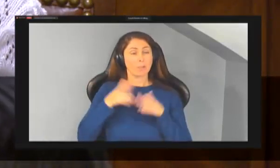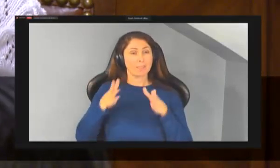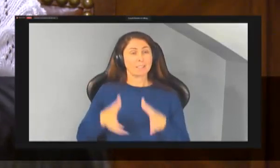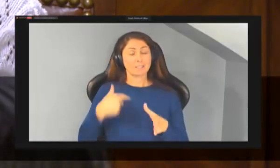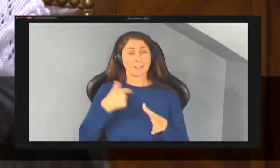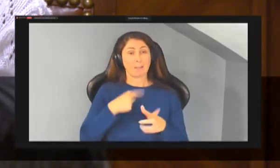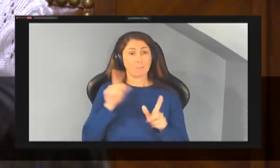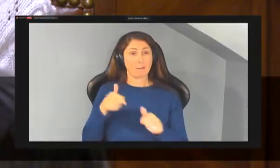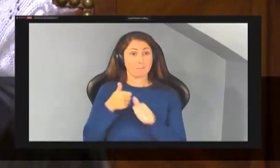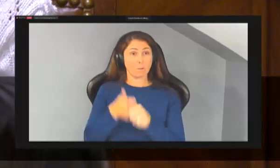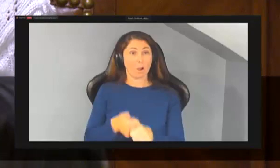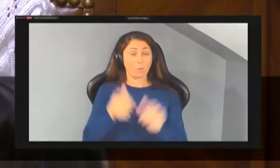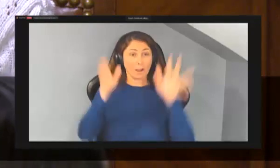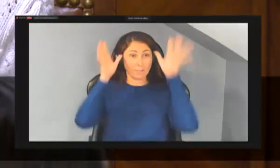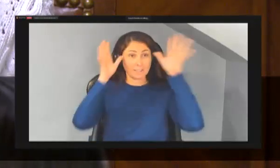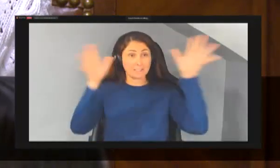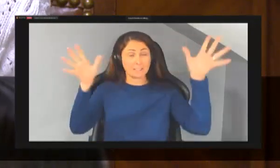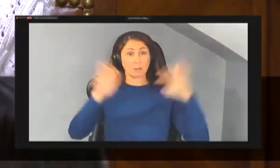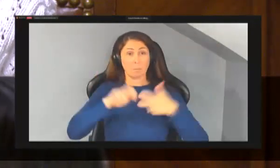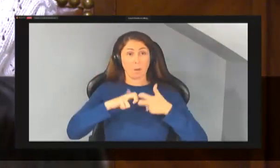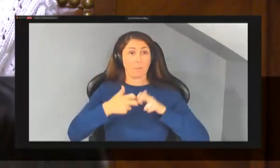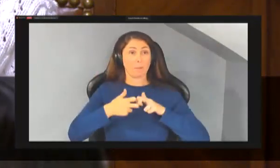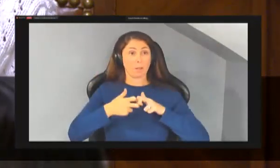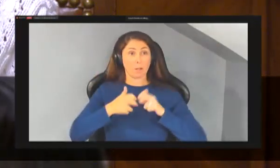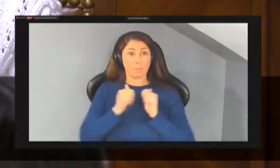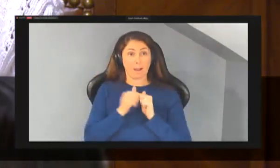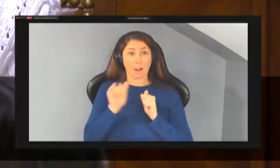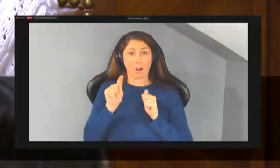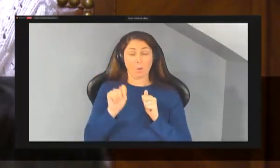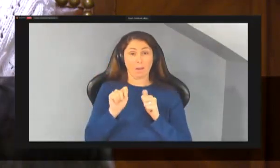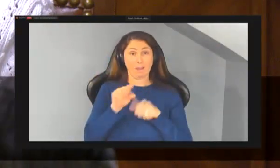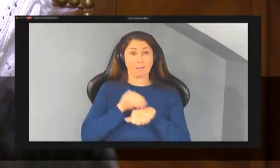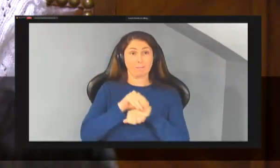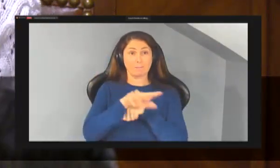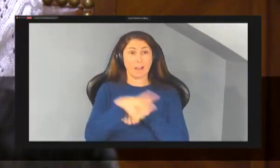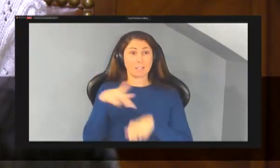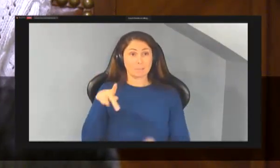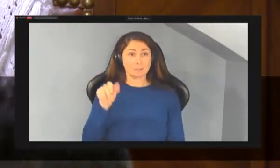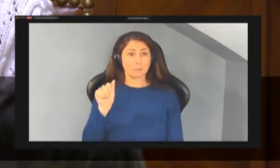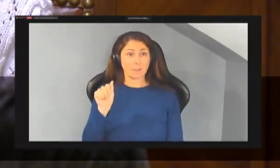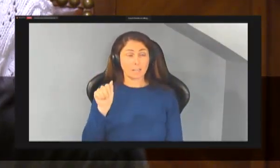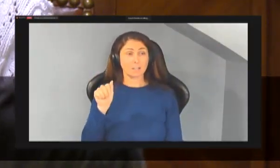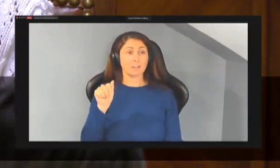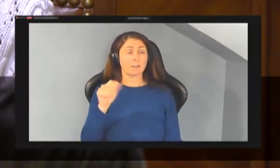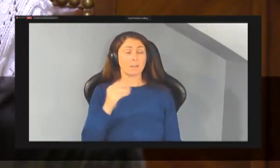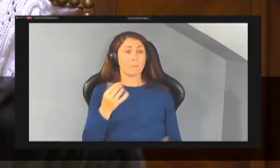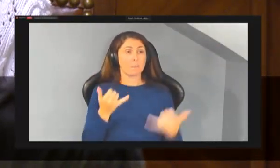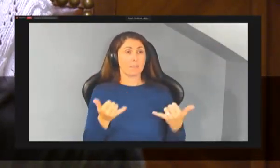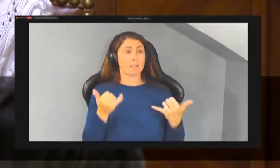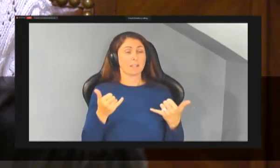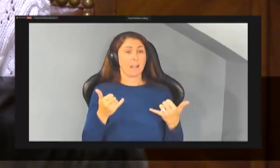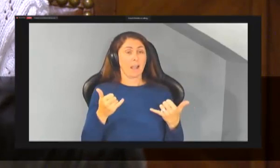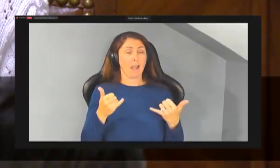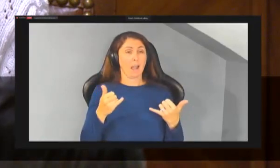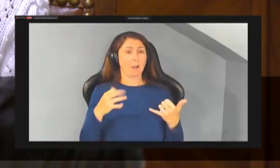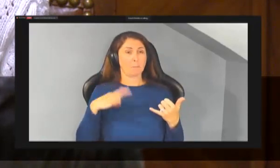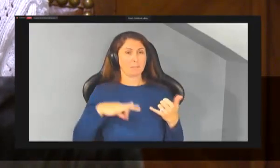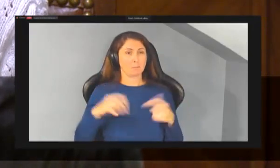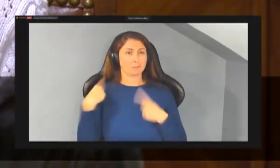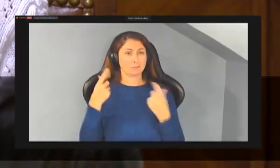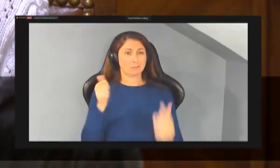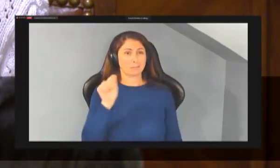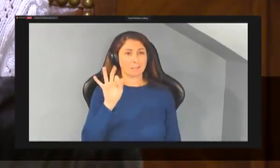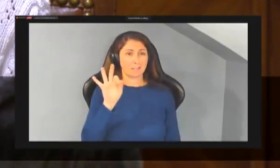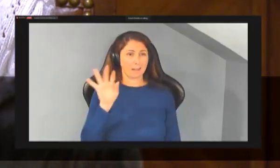the deer problem and how it affects Pennsylvania and now Pittsburgh since